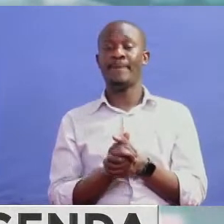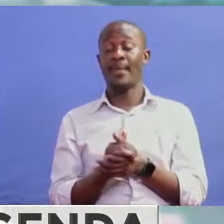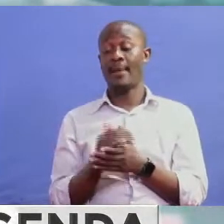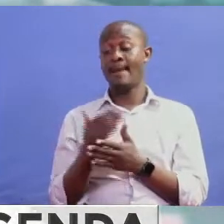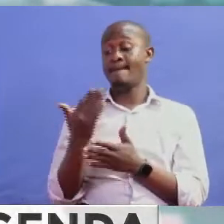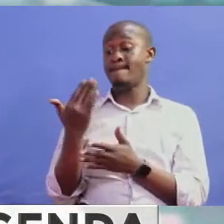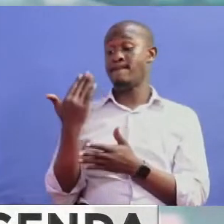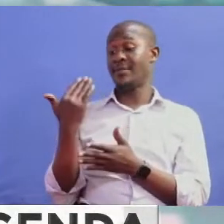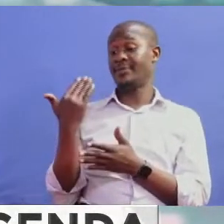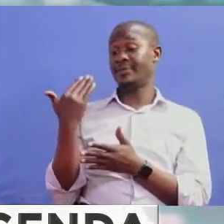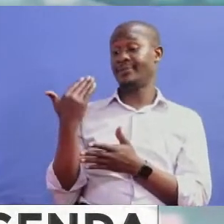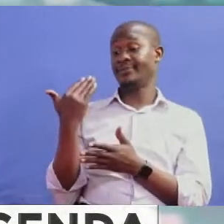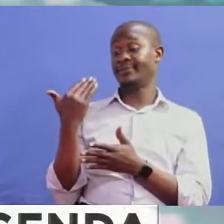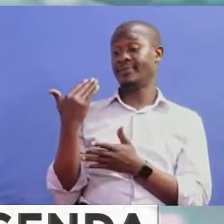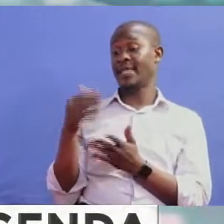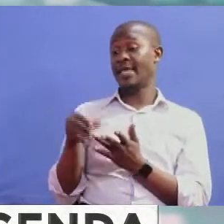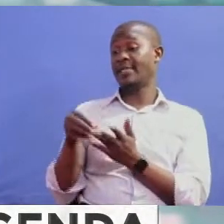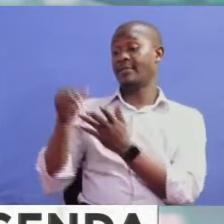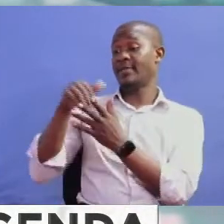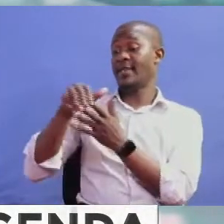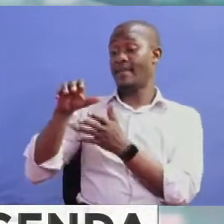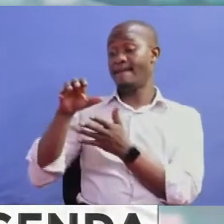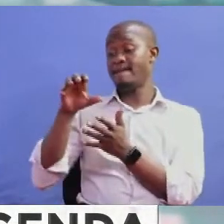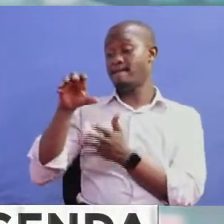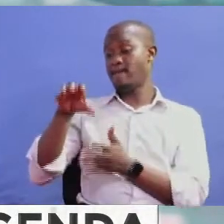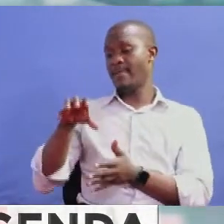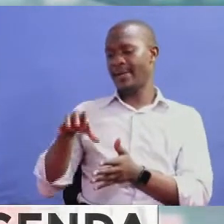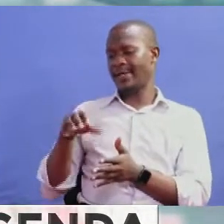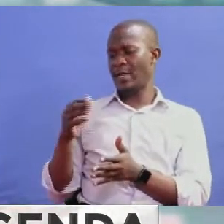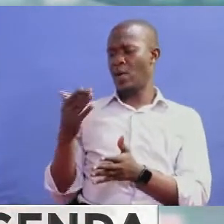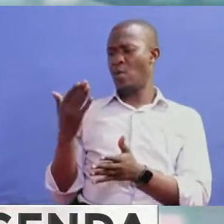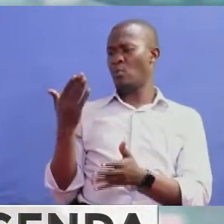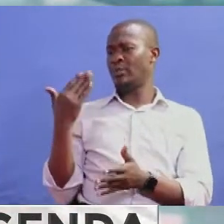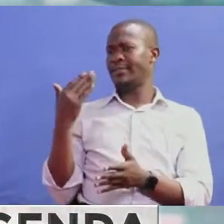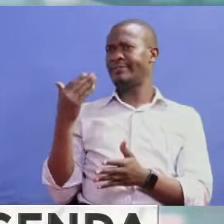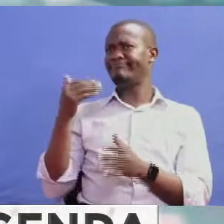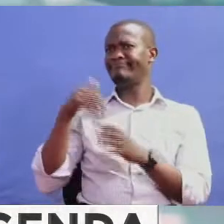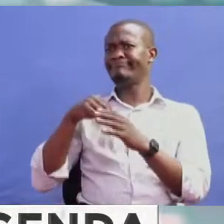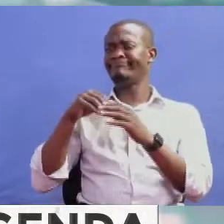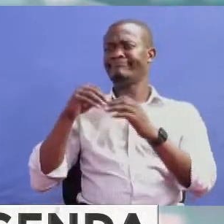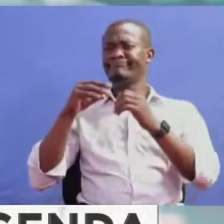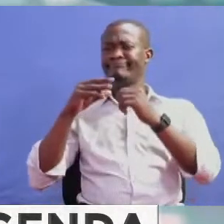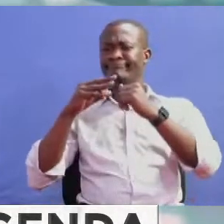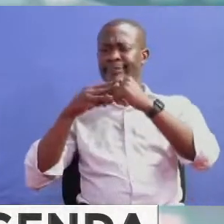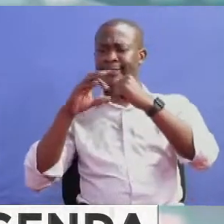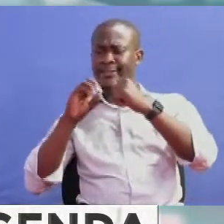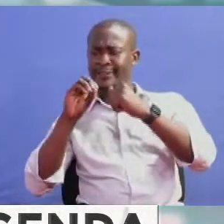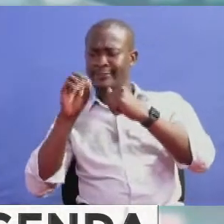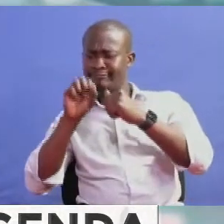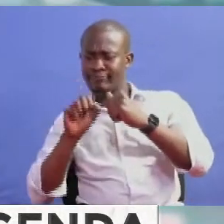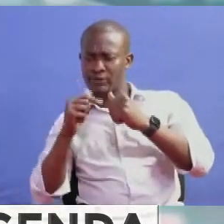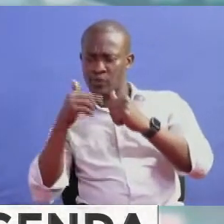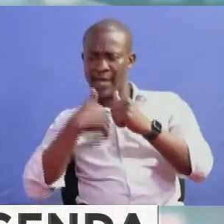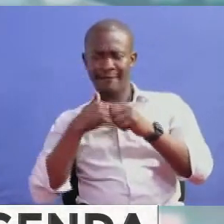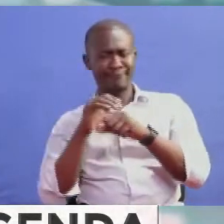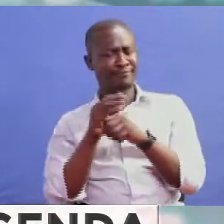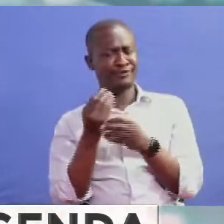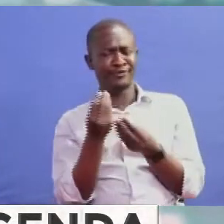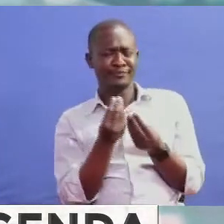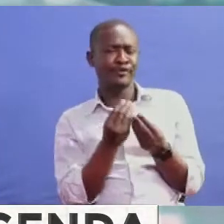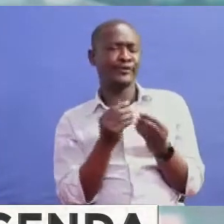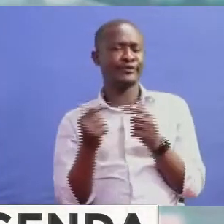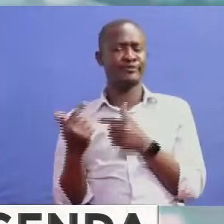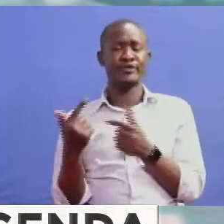Initially, especially in our markets, way back in the 80s, we did not have competition. And